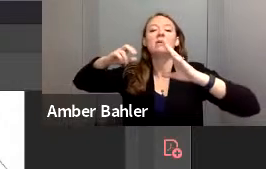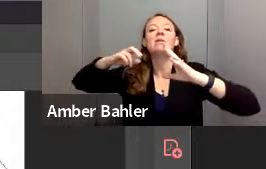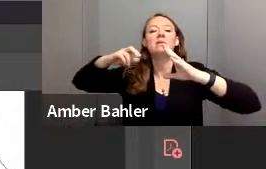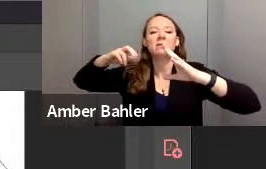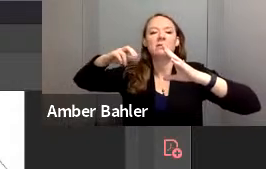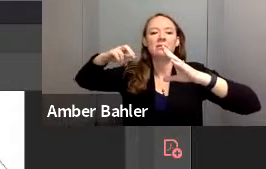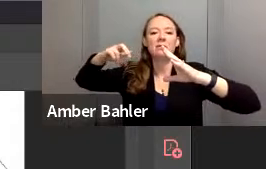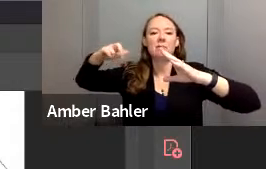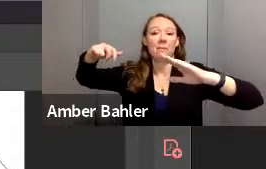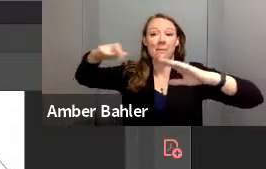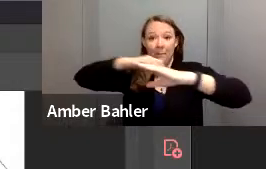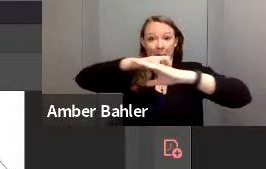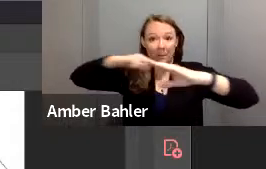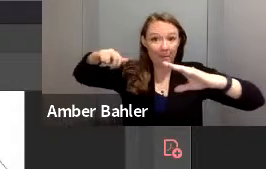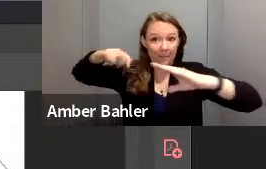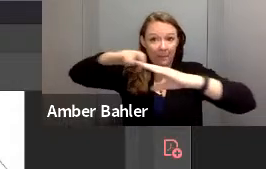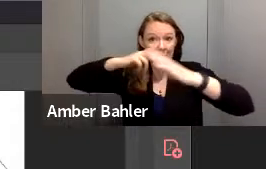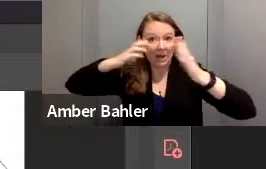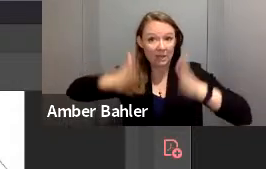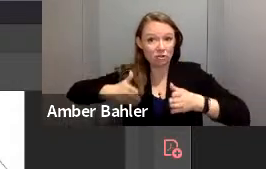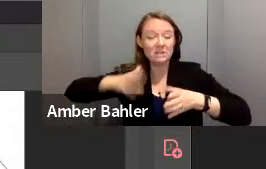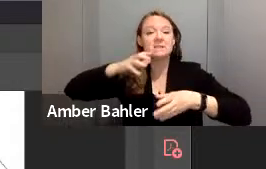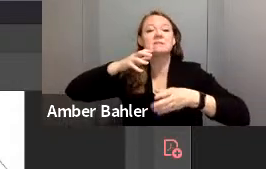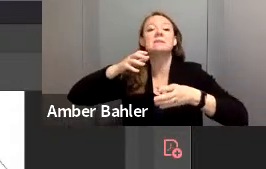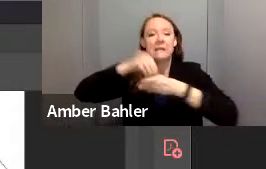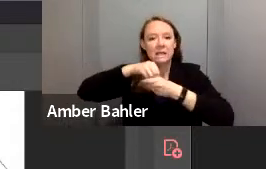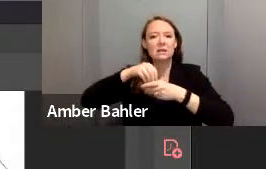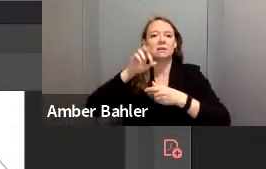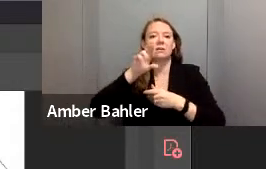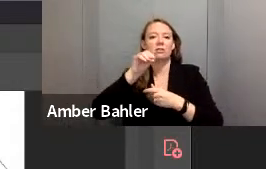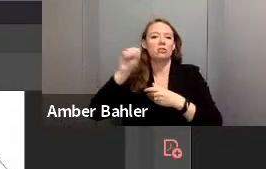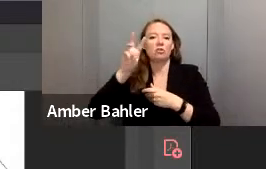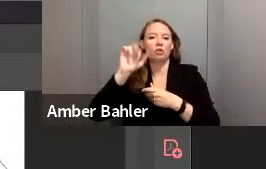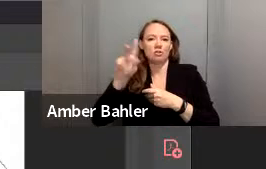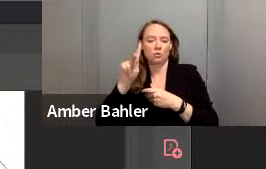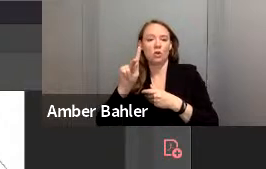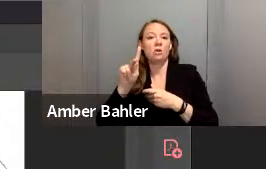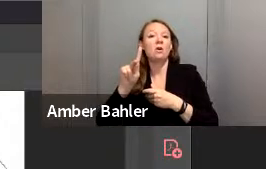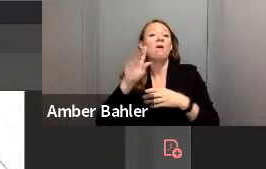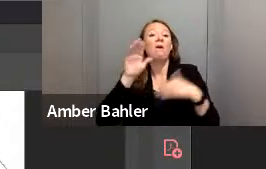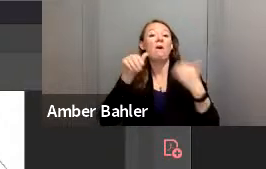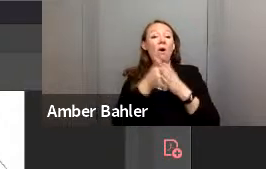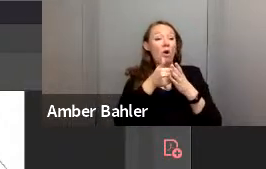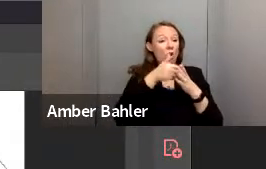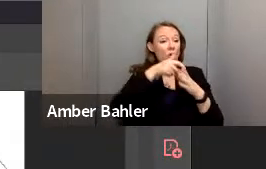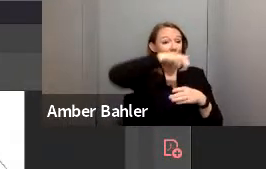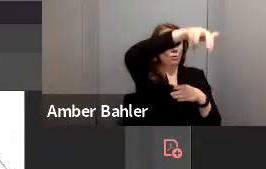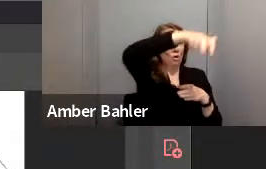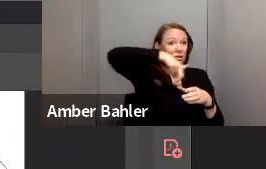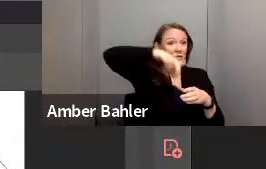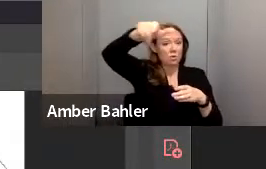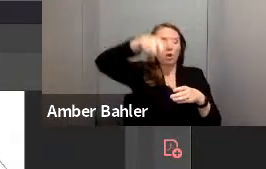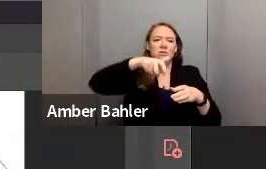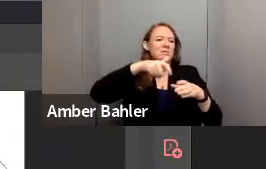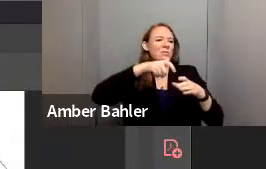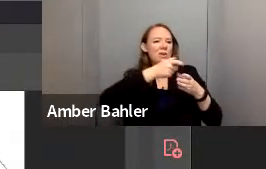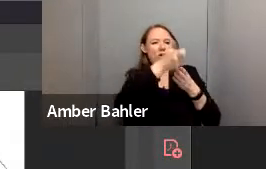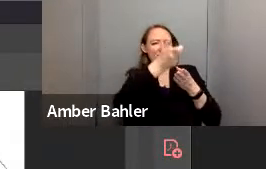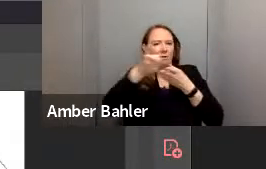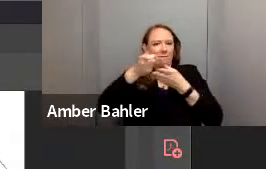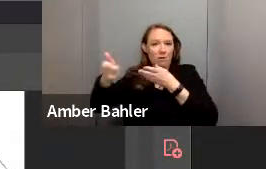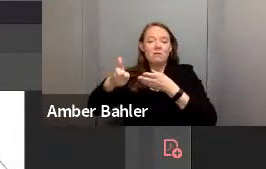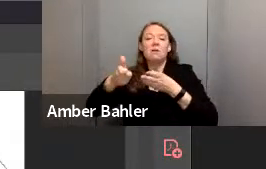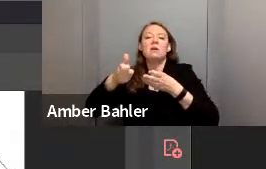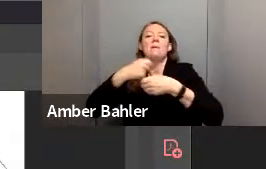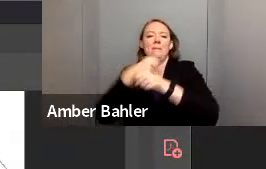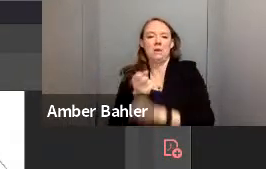we have gathered all the crosswalks and made one mid-block crossing at the station to protect